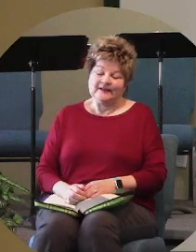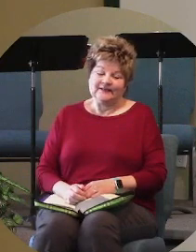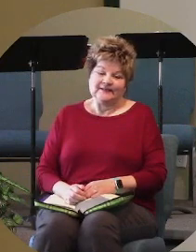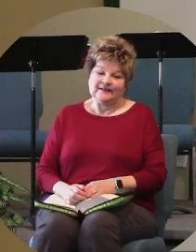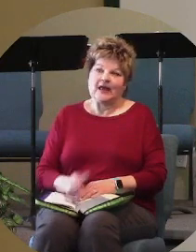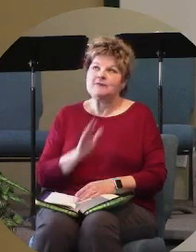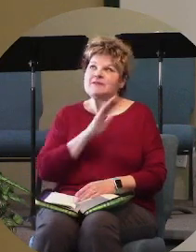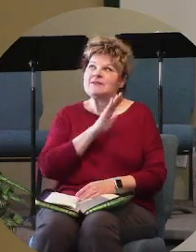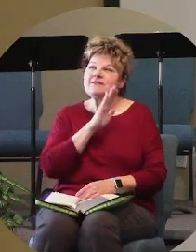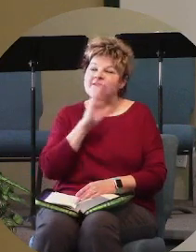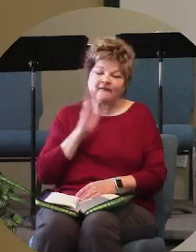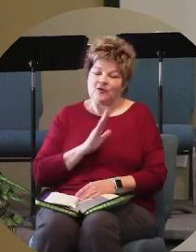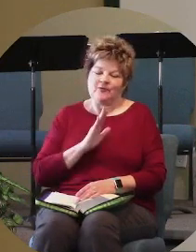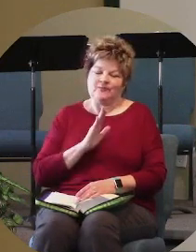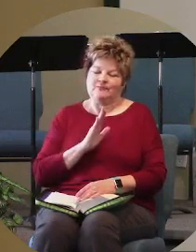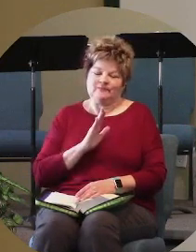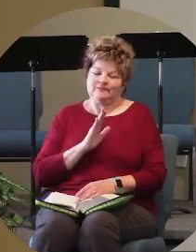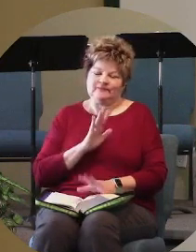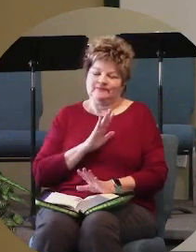That never was a thought.